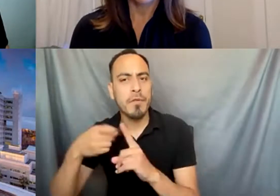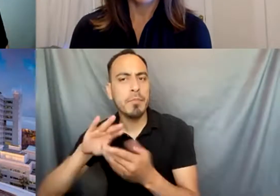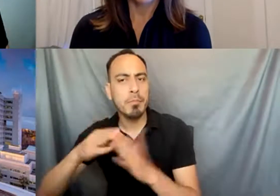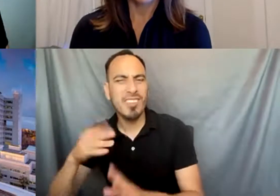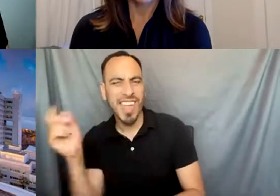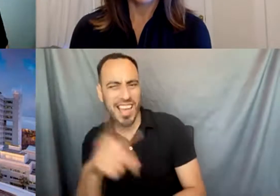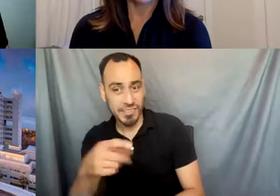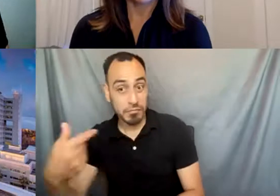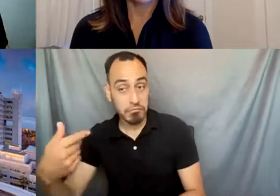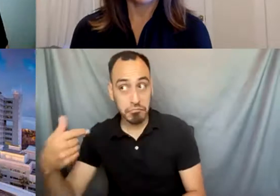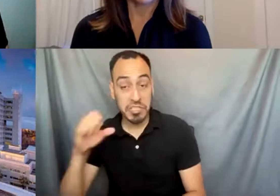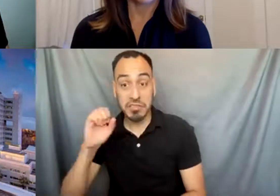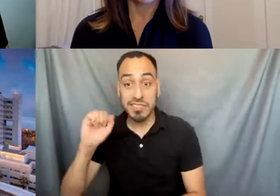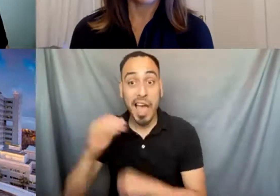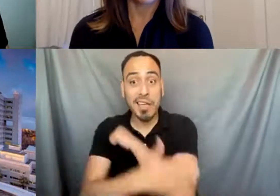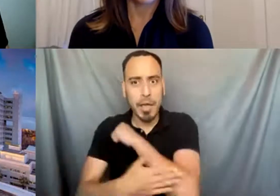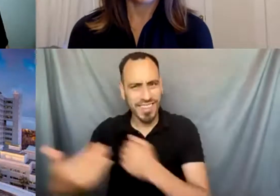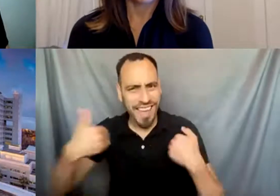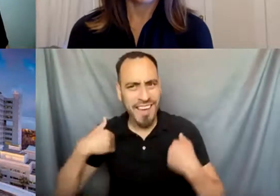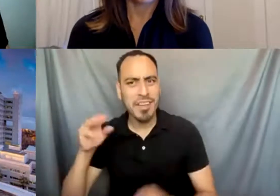Sacramento County?